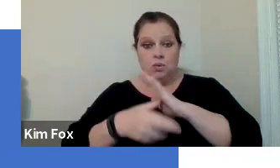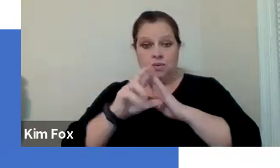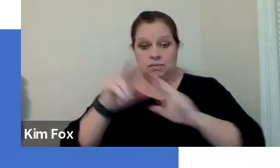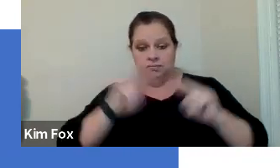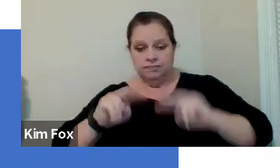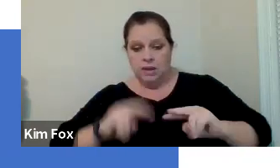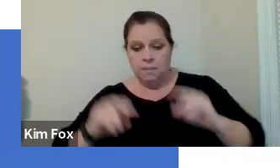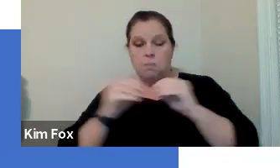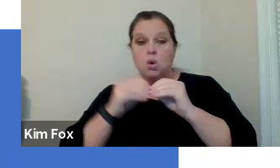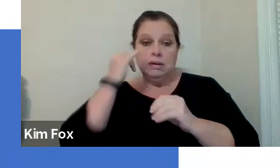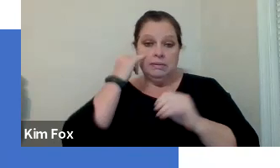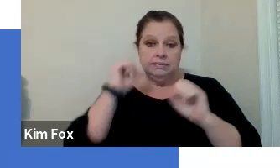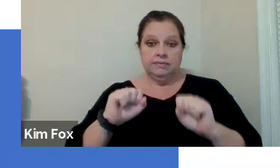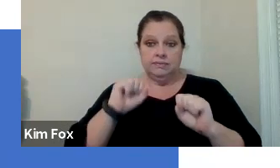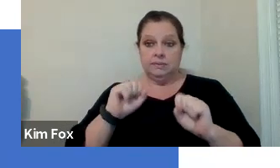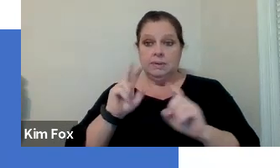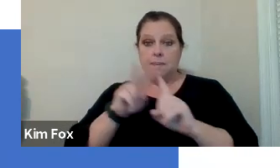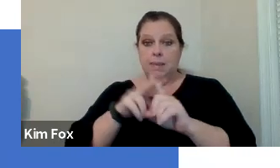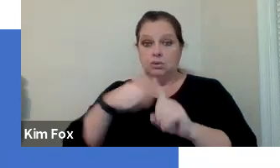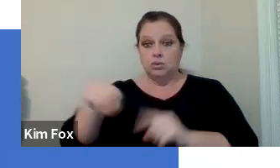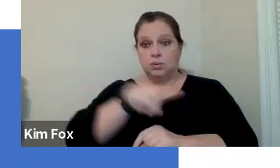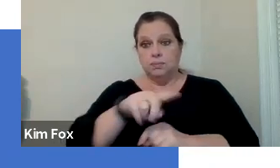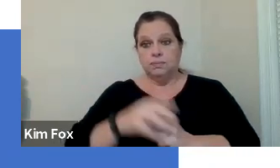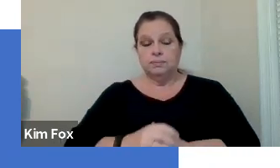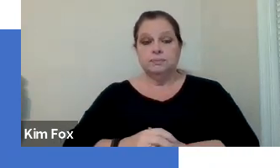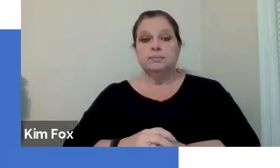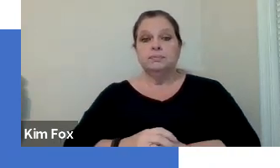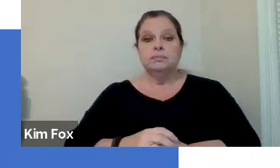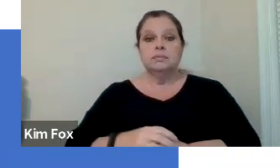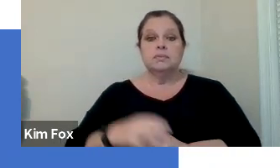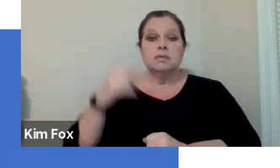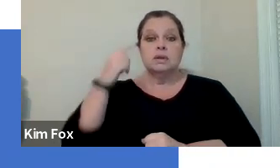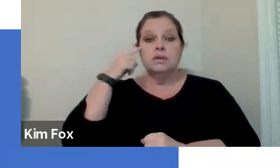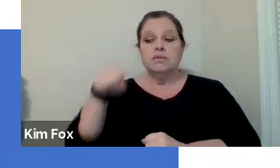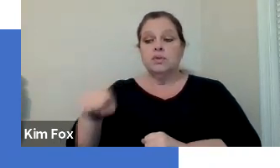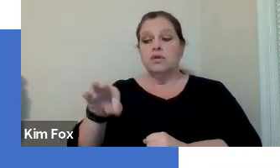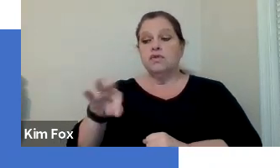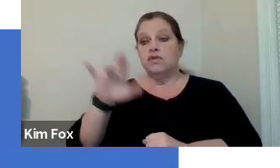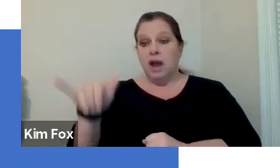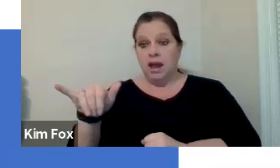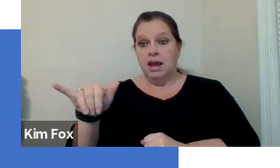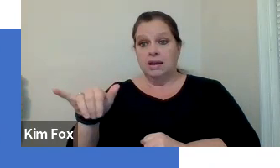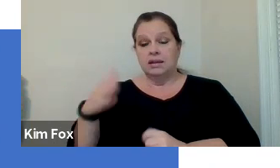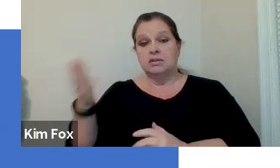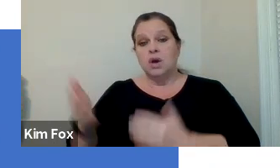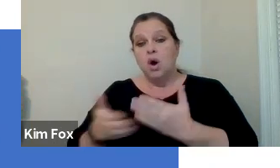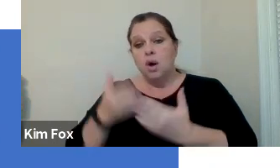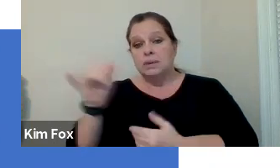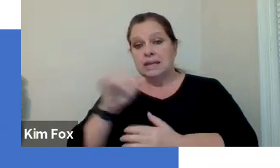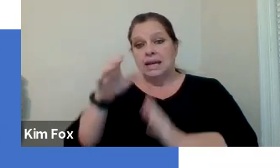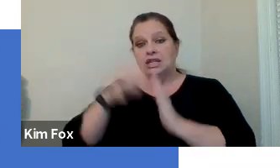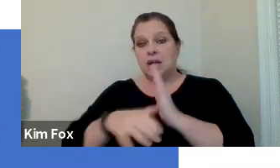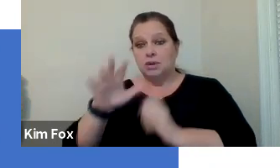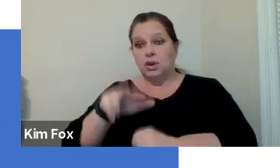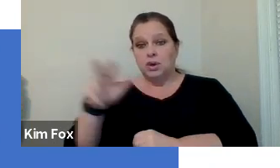you're eligible. For the FRI benefits, it's almost just like Chapter